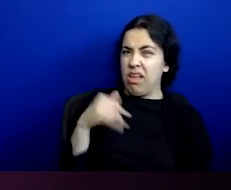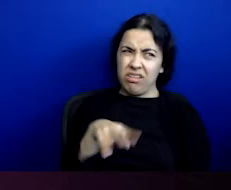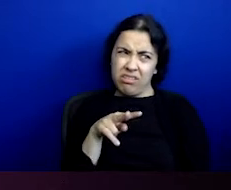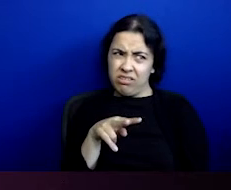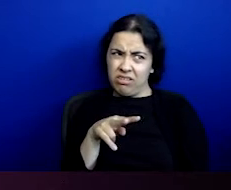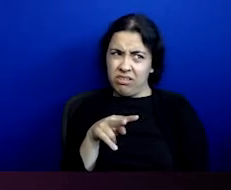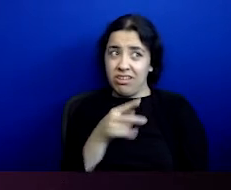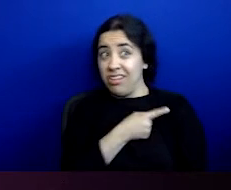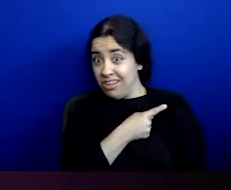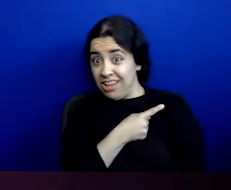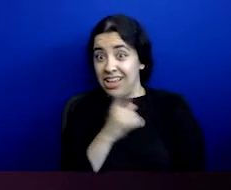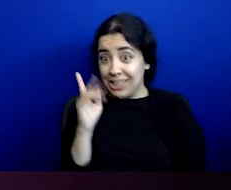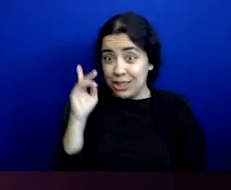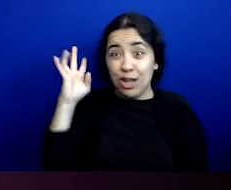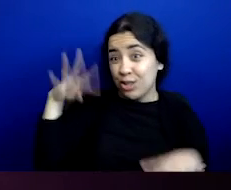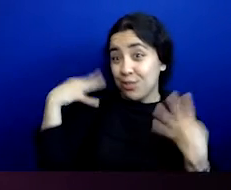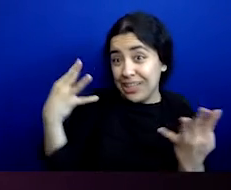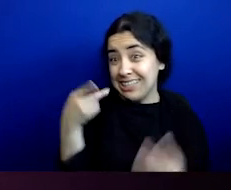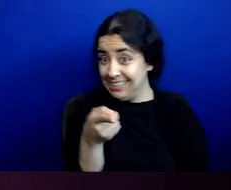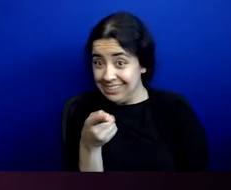saying, he's gone crazy.